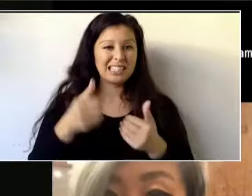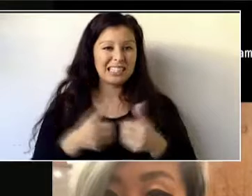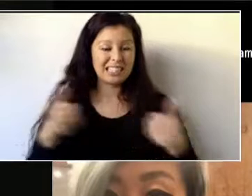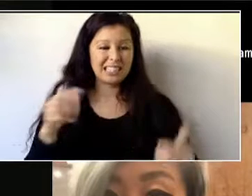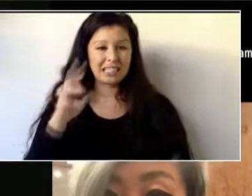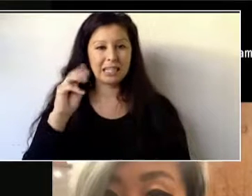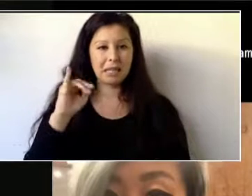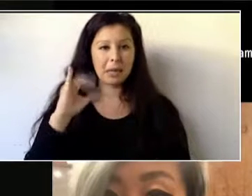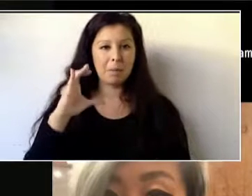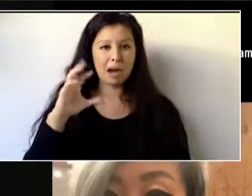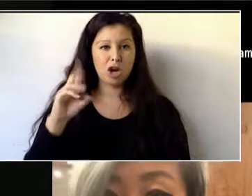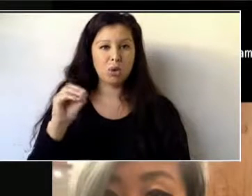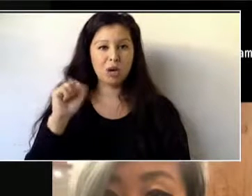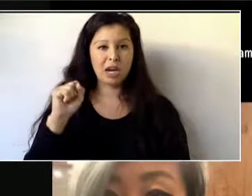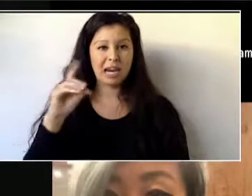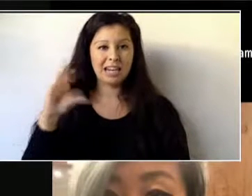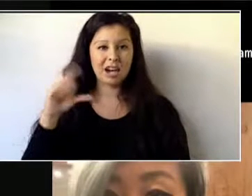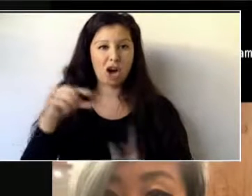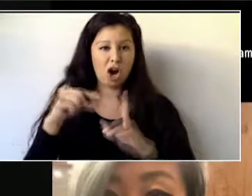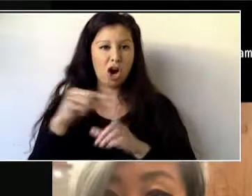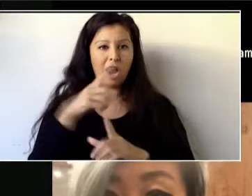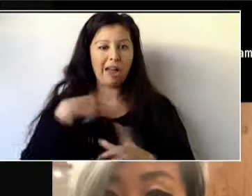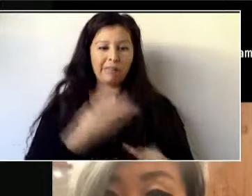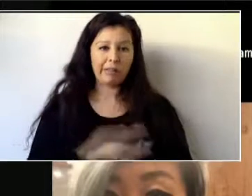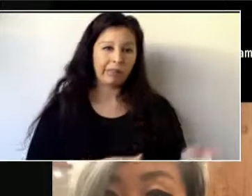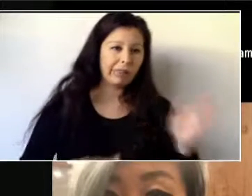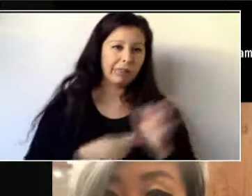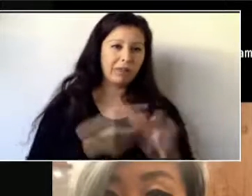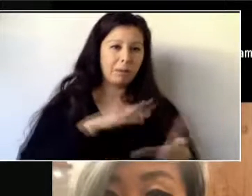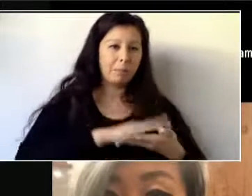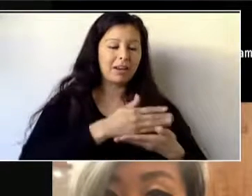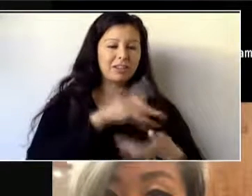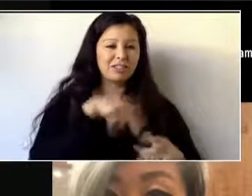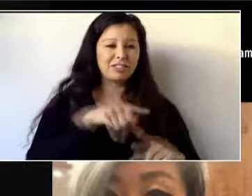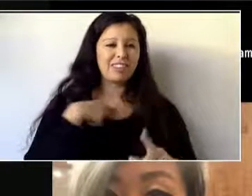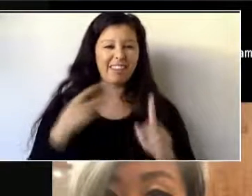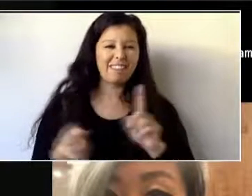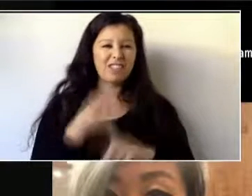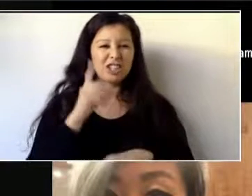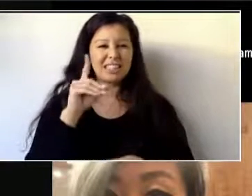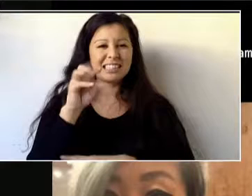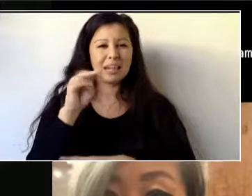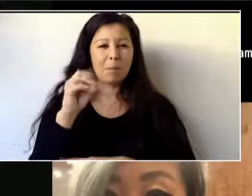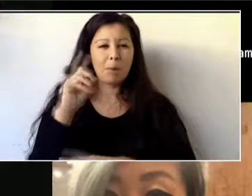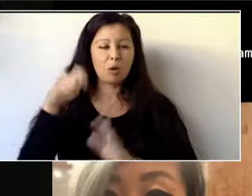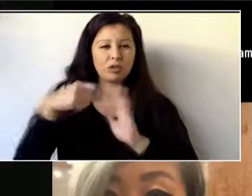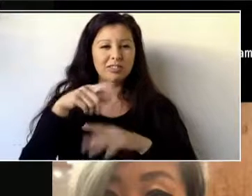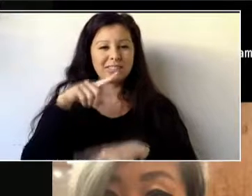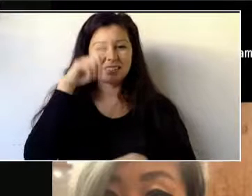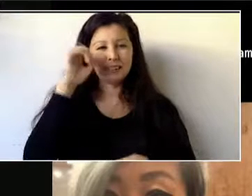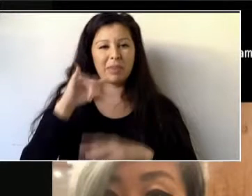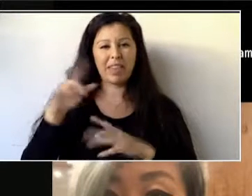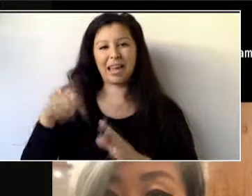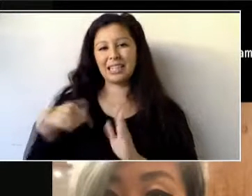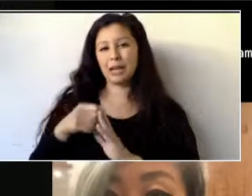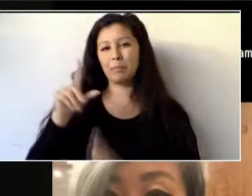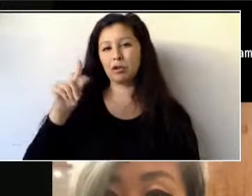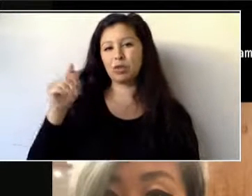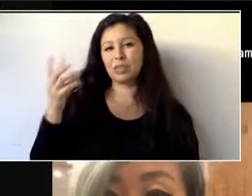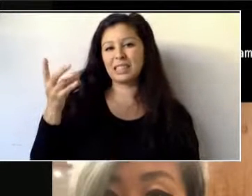SD cards that I had to load into my computer. And this is during one of our first like demo shoots in the summer of 2017,